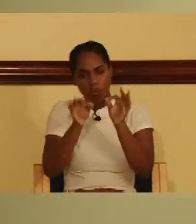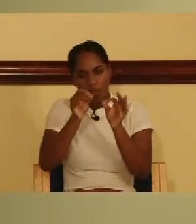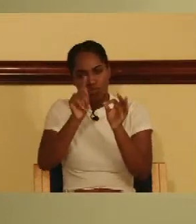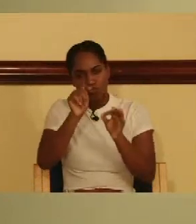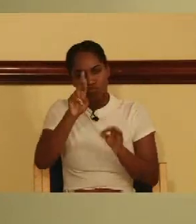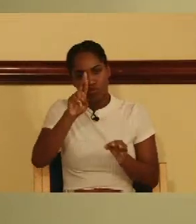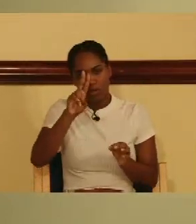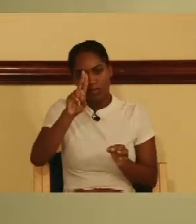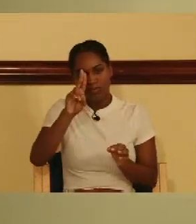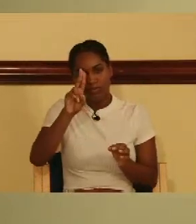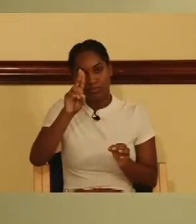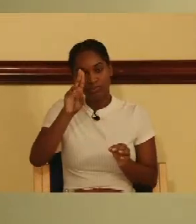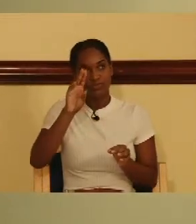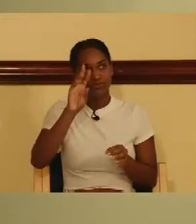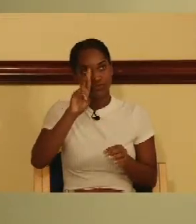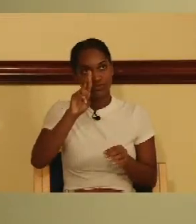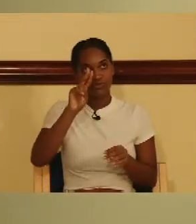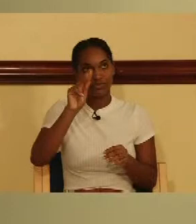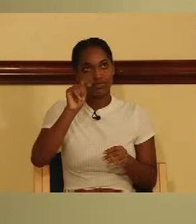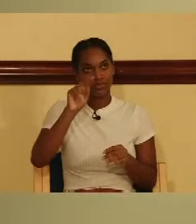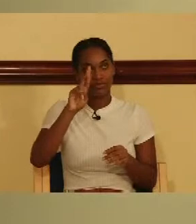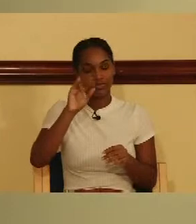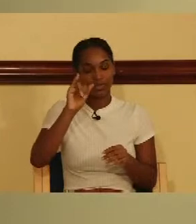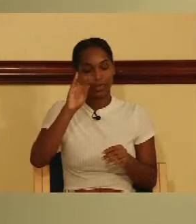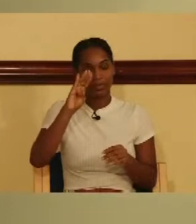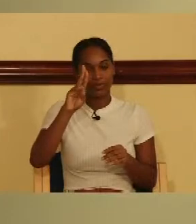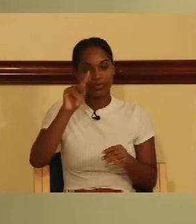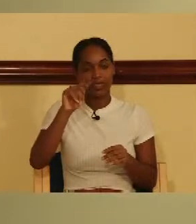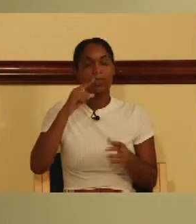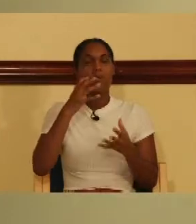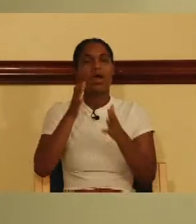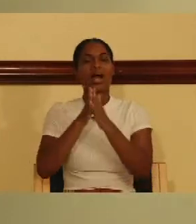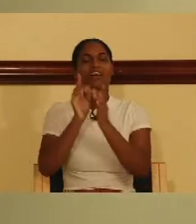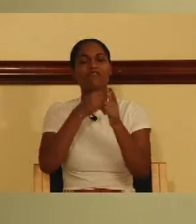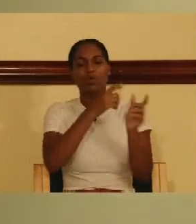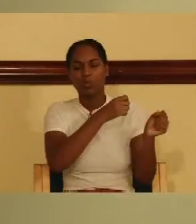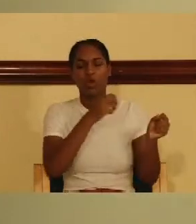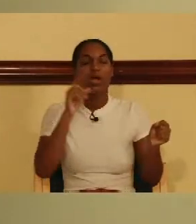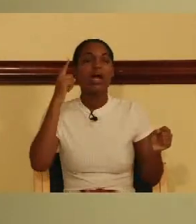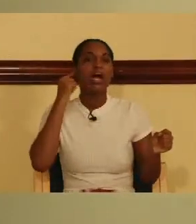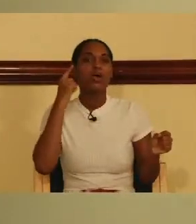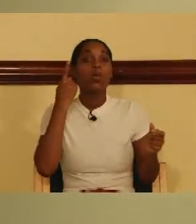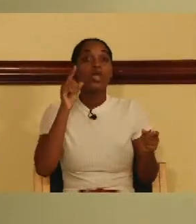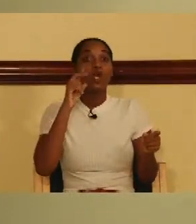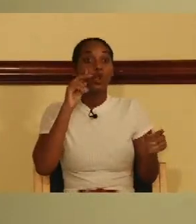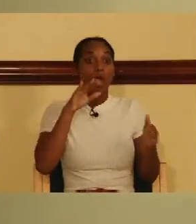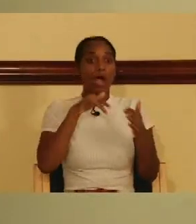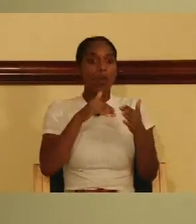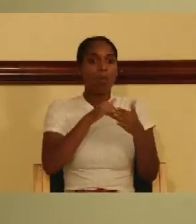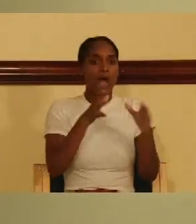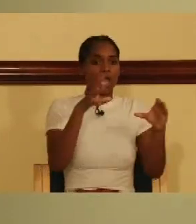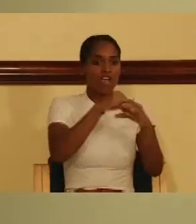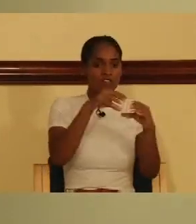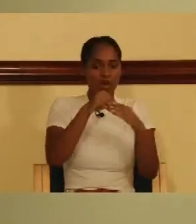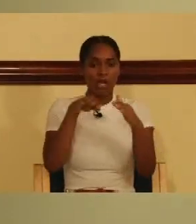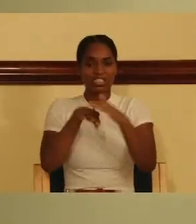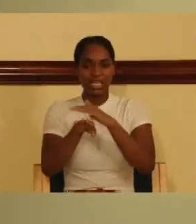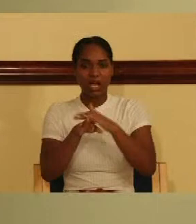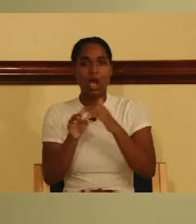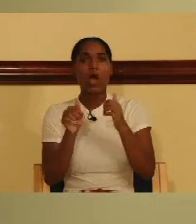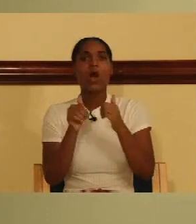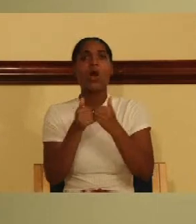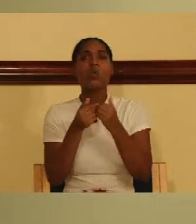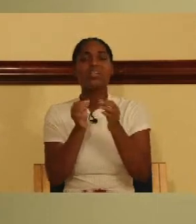that in a moment. But I wanted to ask Andre, when we look at inclusivity and access, how important is it